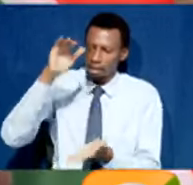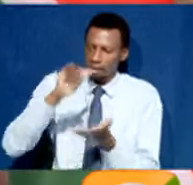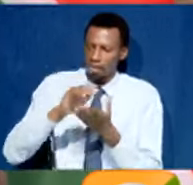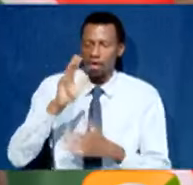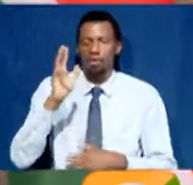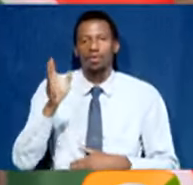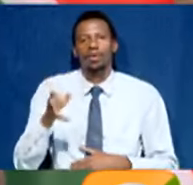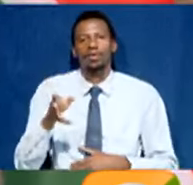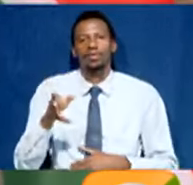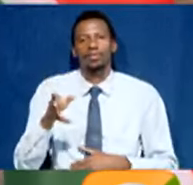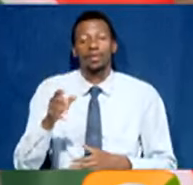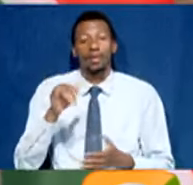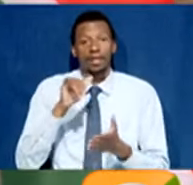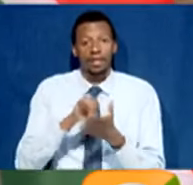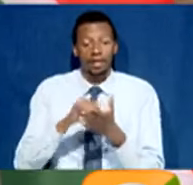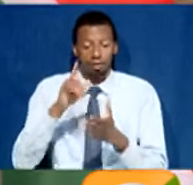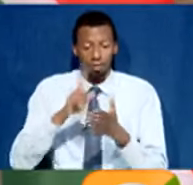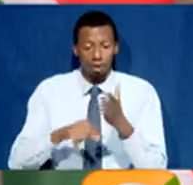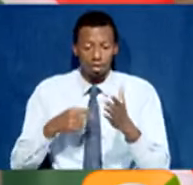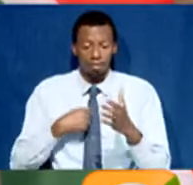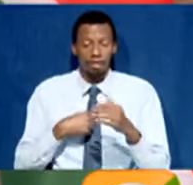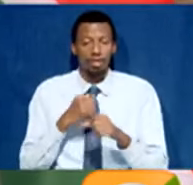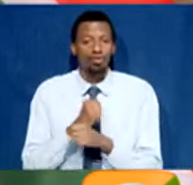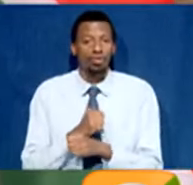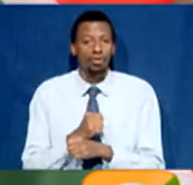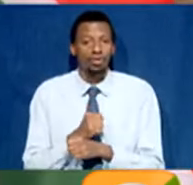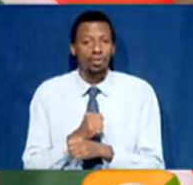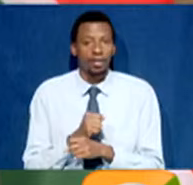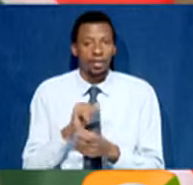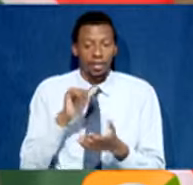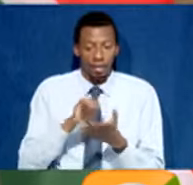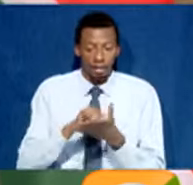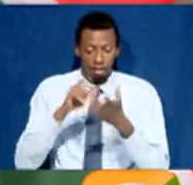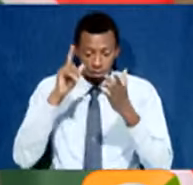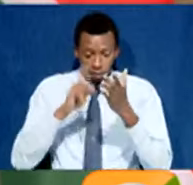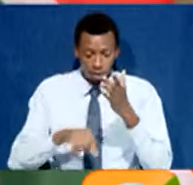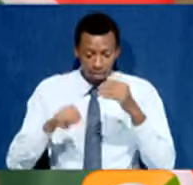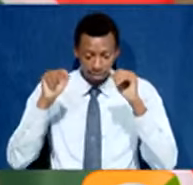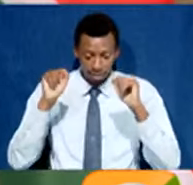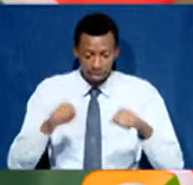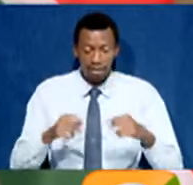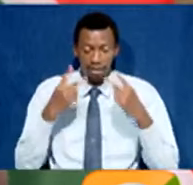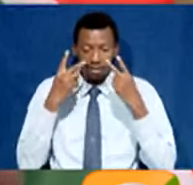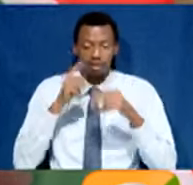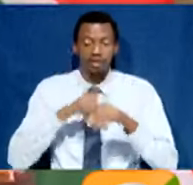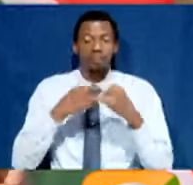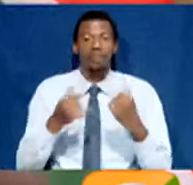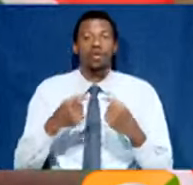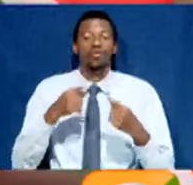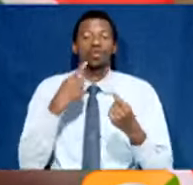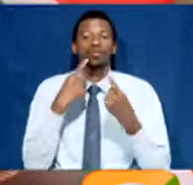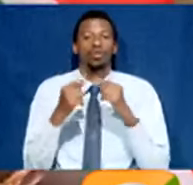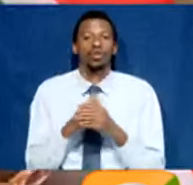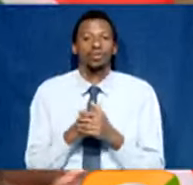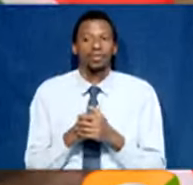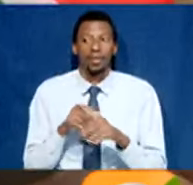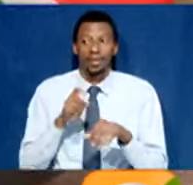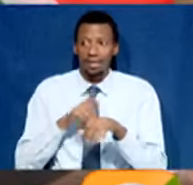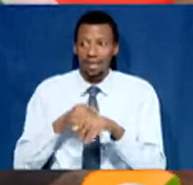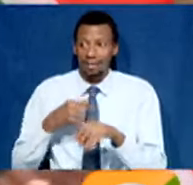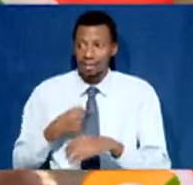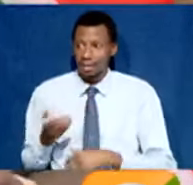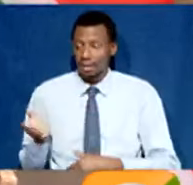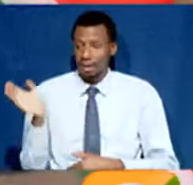that is what we are. That's what I am doing, because that is what is feasible as we talk, as I embark